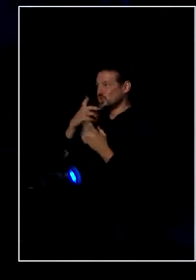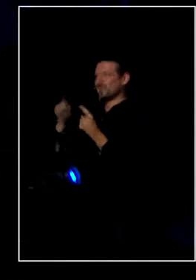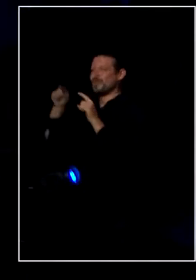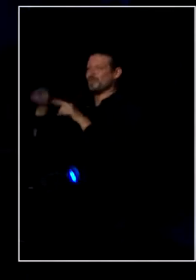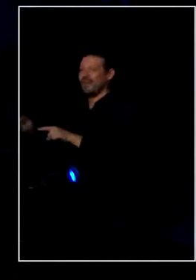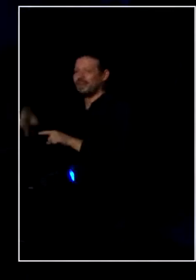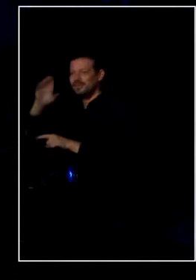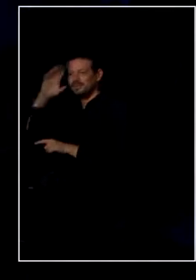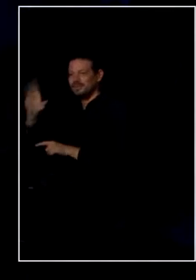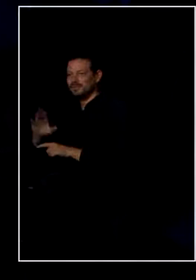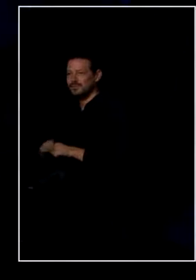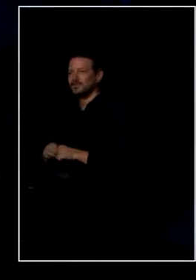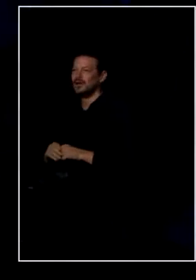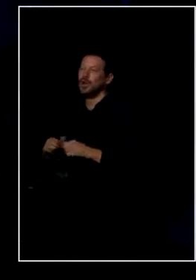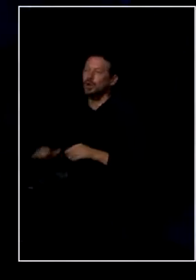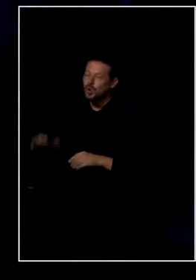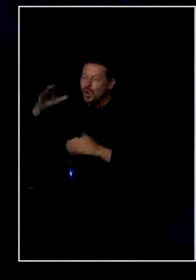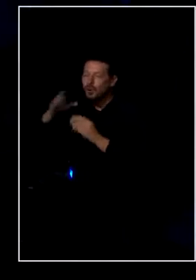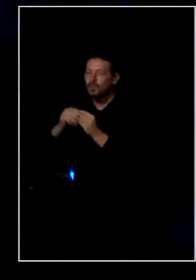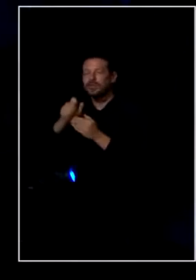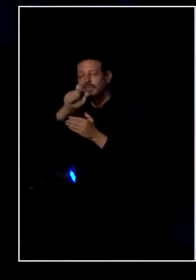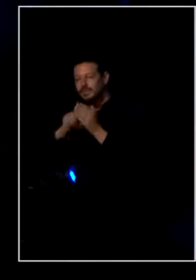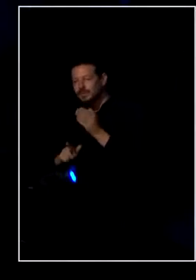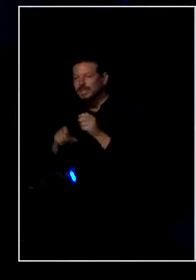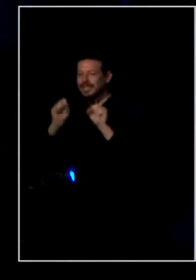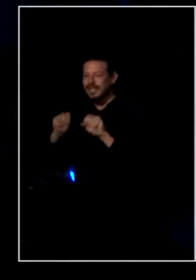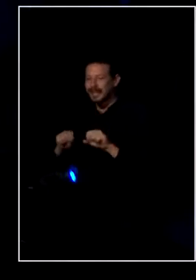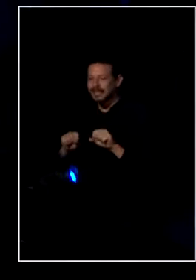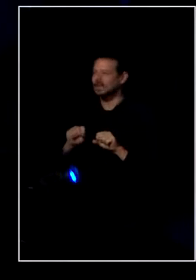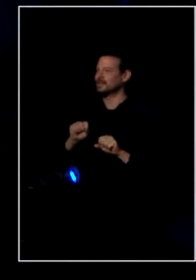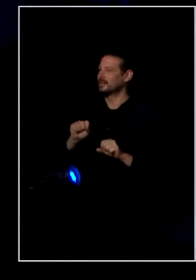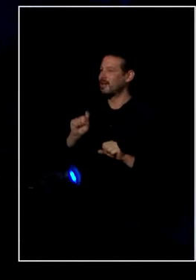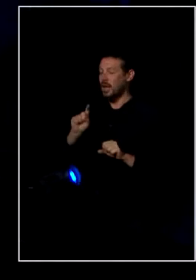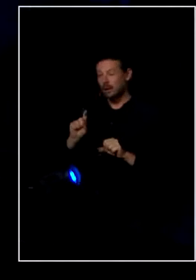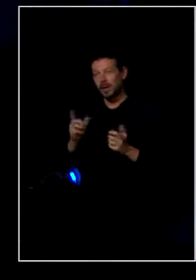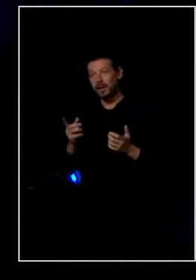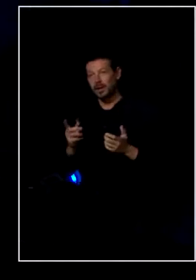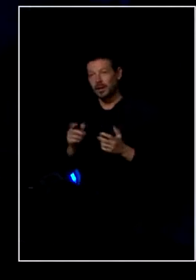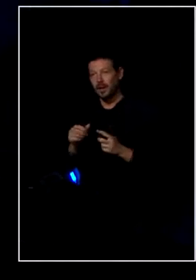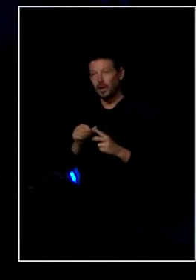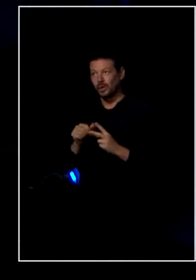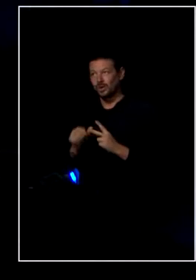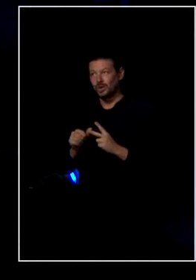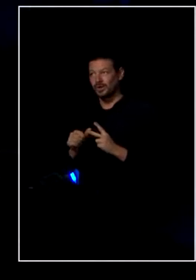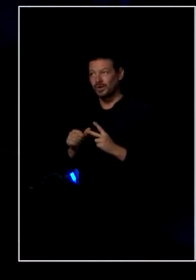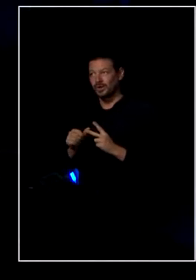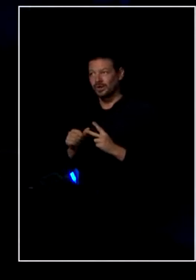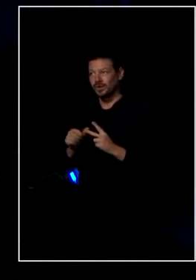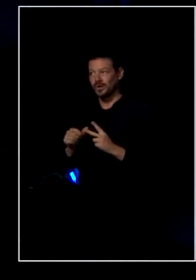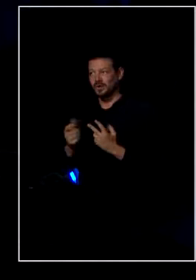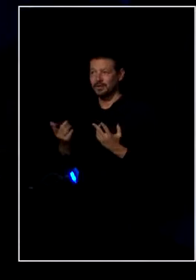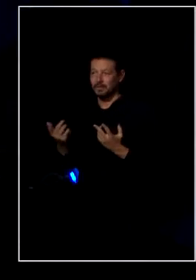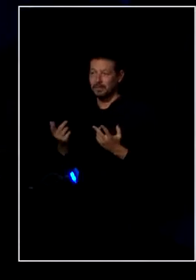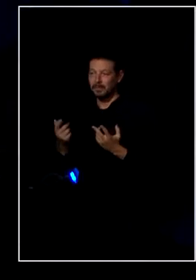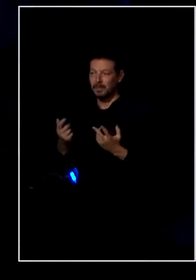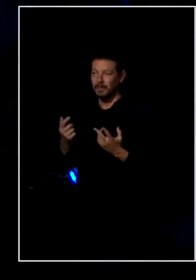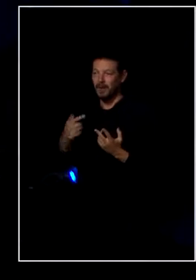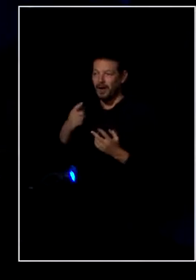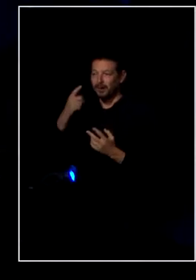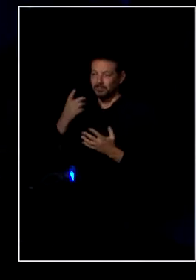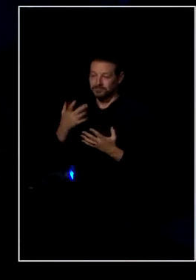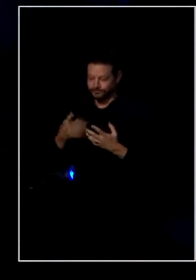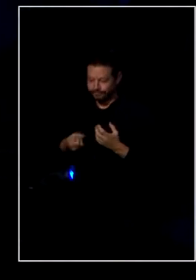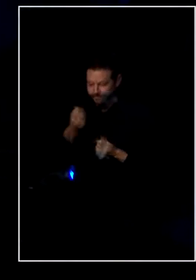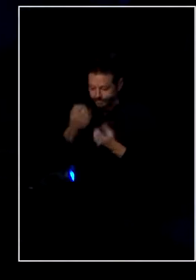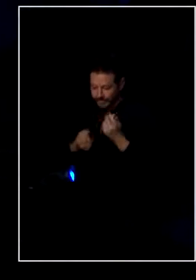up and with my disabilities and stuff, but also finding out some pretty, what I didn't realise until working on it was quite traumatic